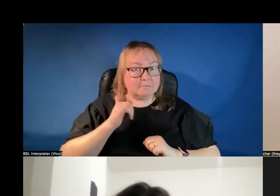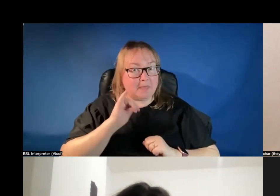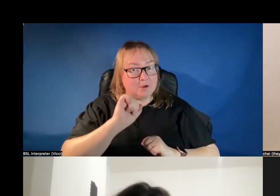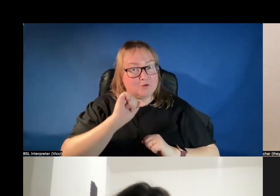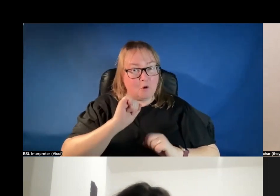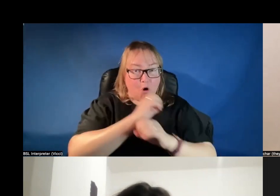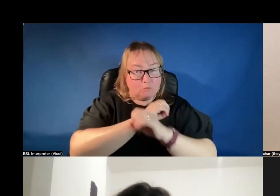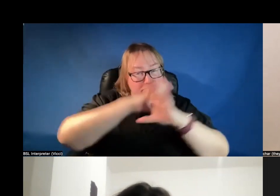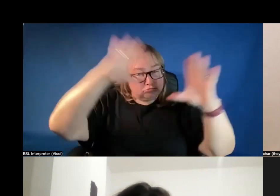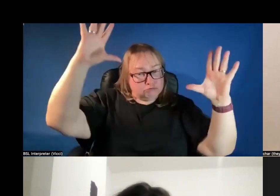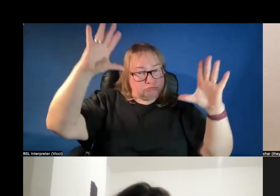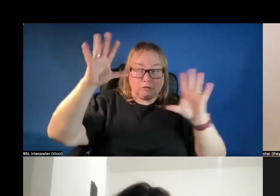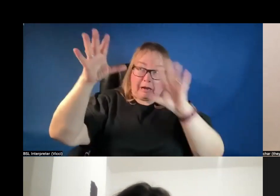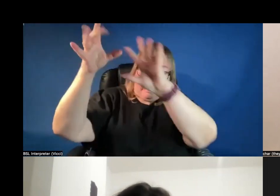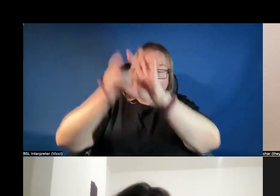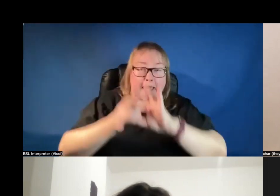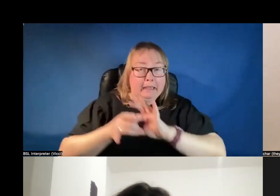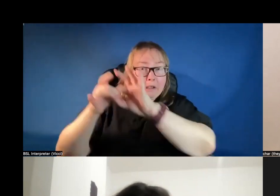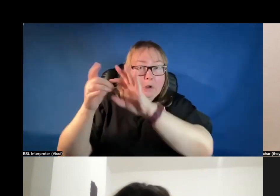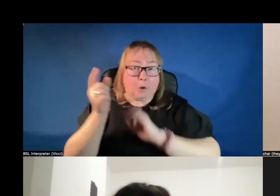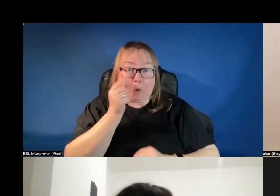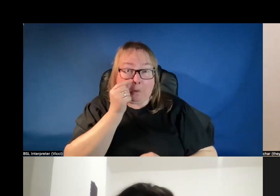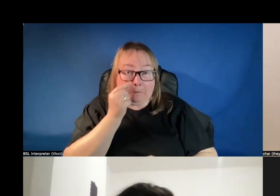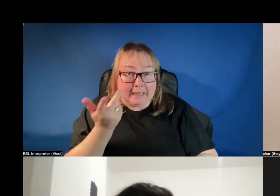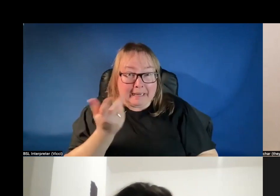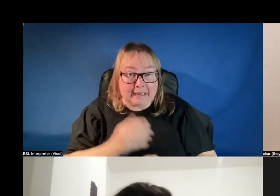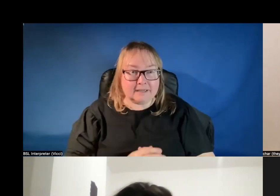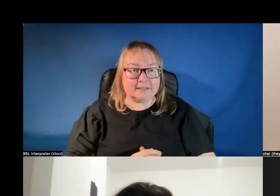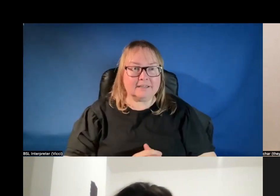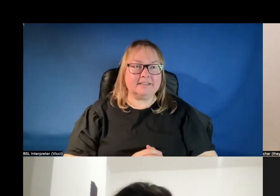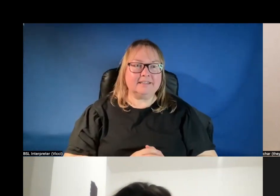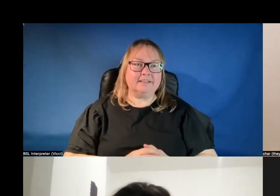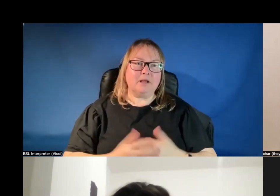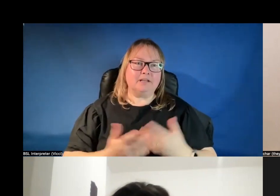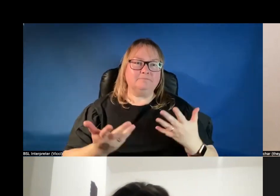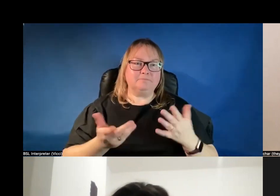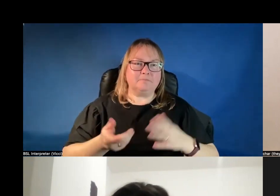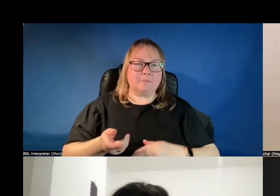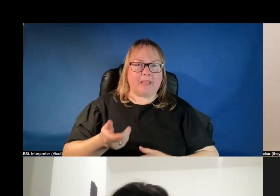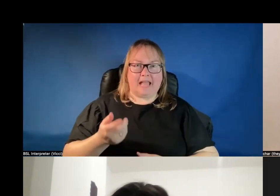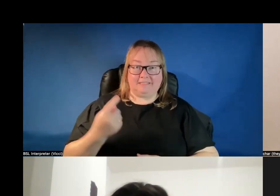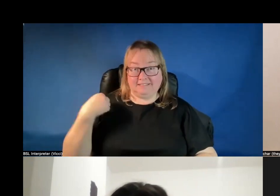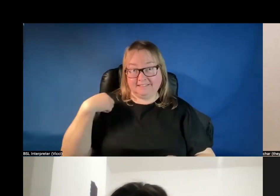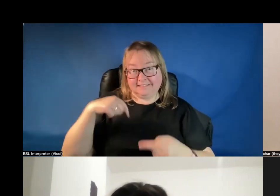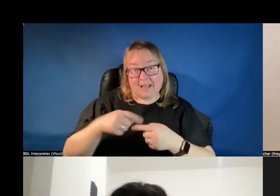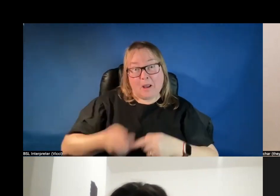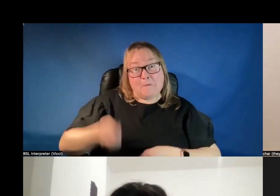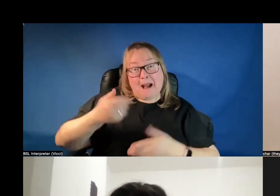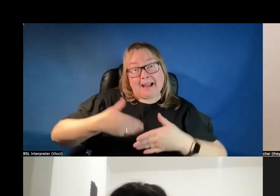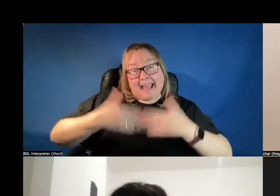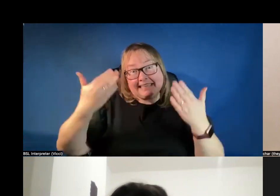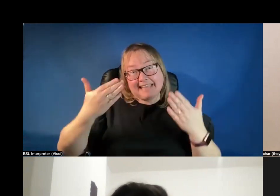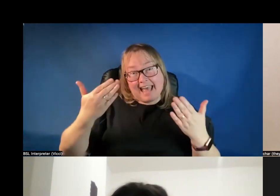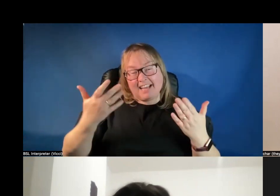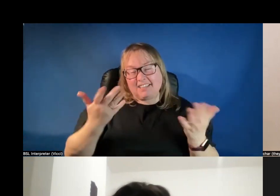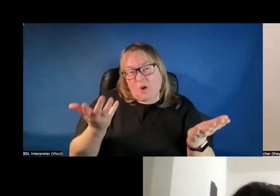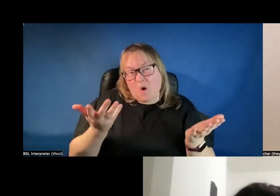about that. Also, it's been what I term pancake day this week, so it feels very fitting as